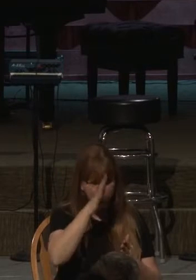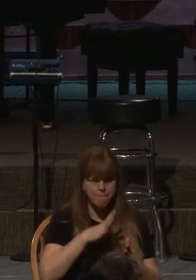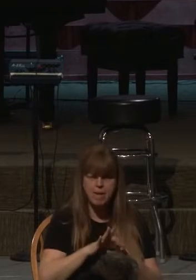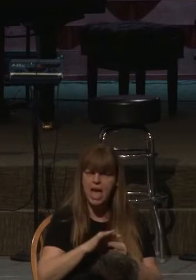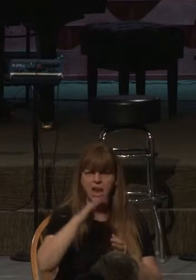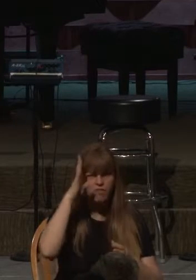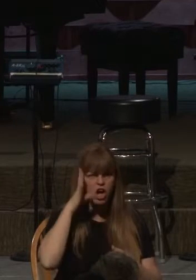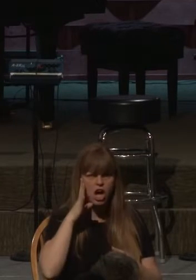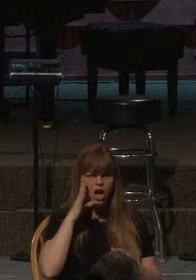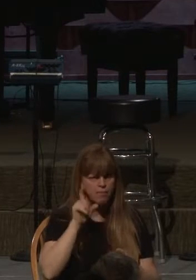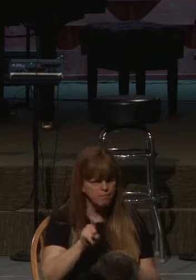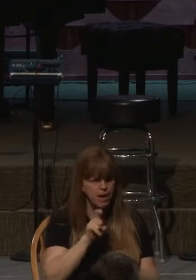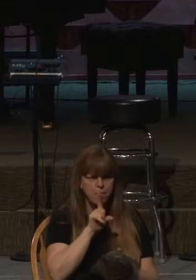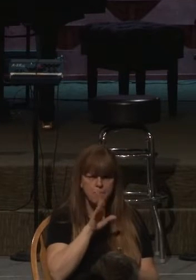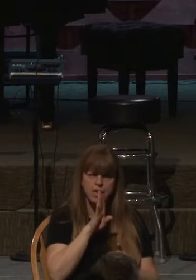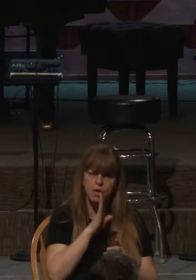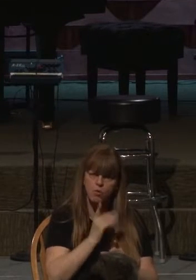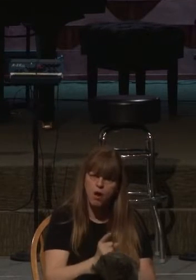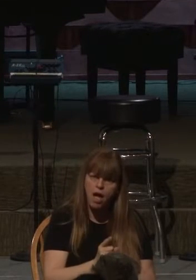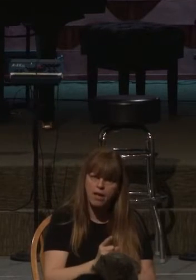So it must be right.